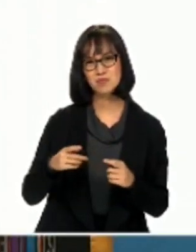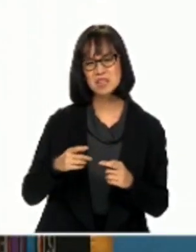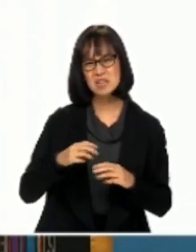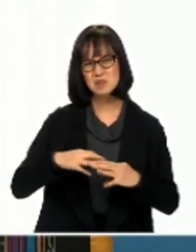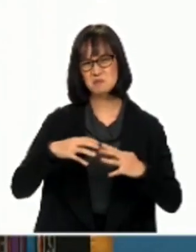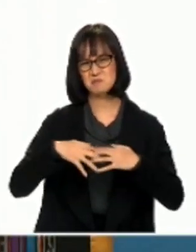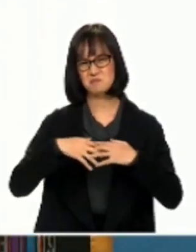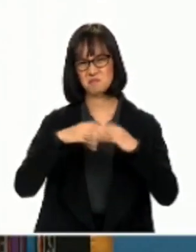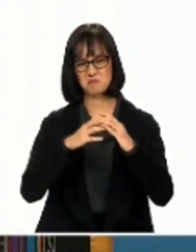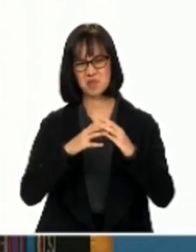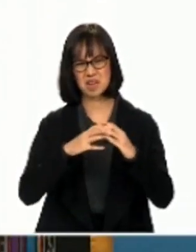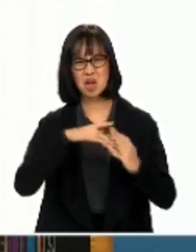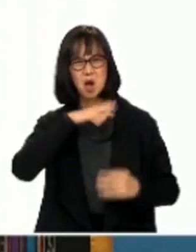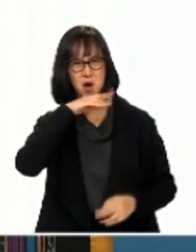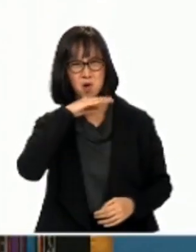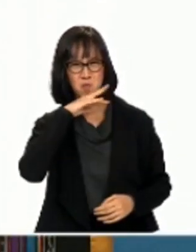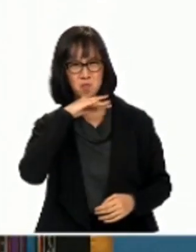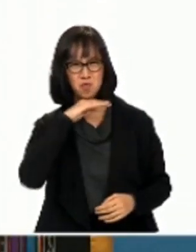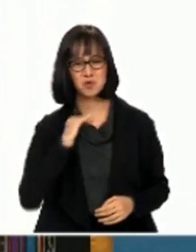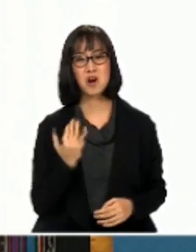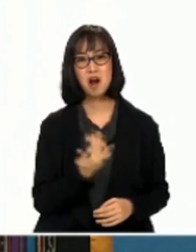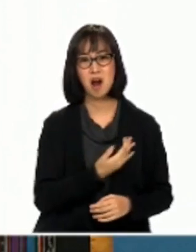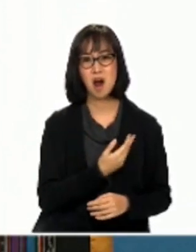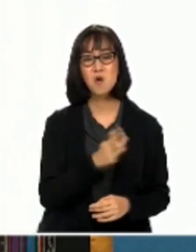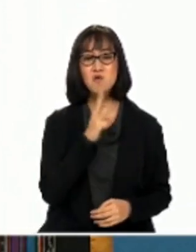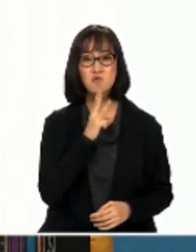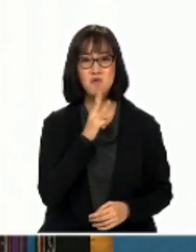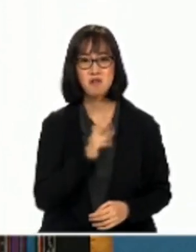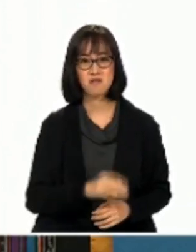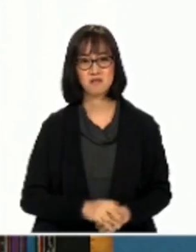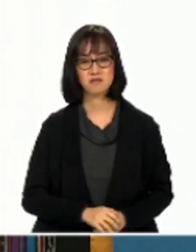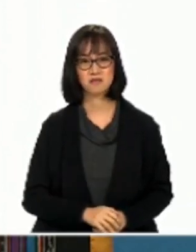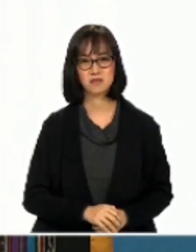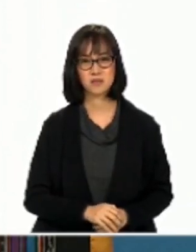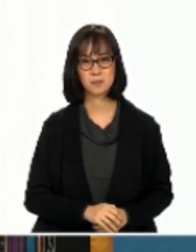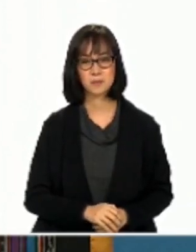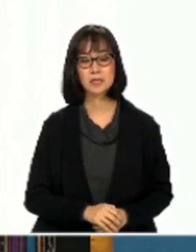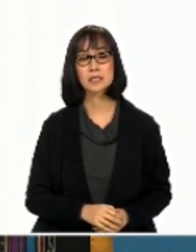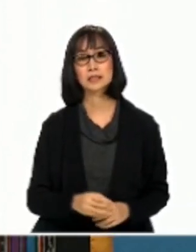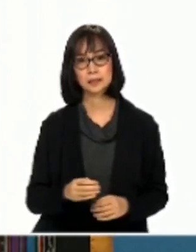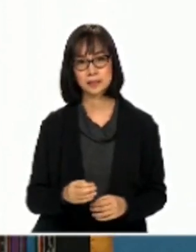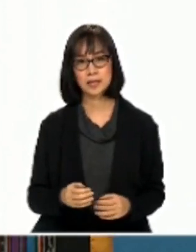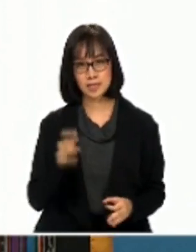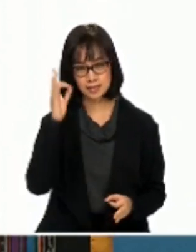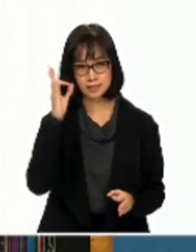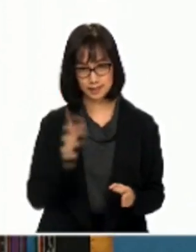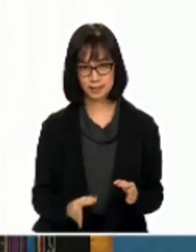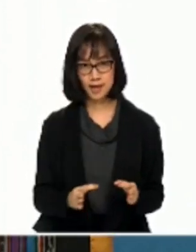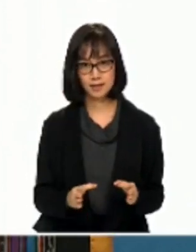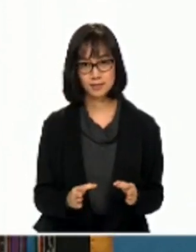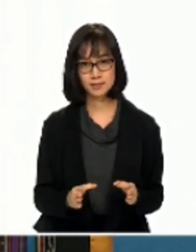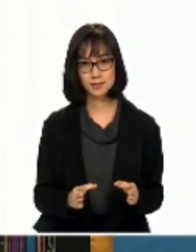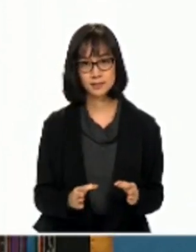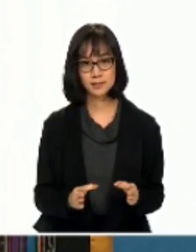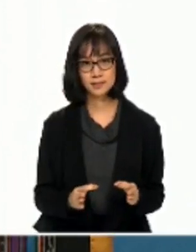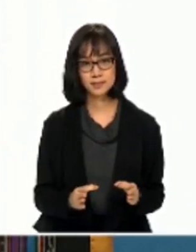poison our waters. Make a choice. I'm going to the...